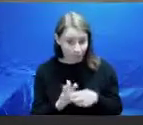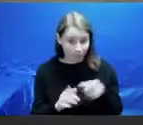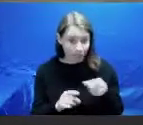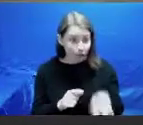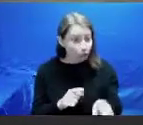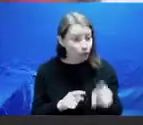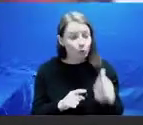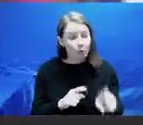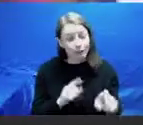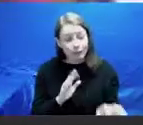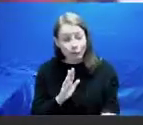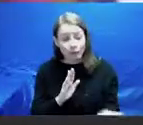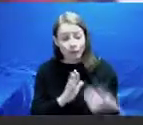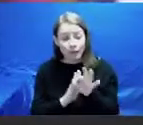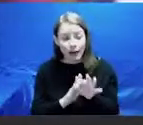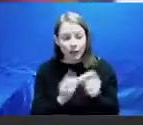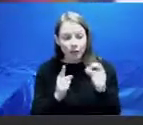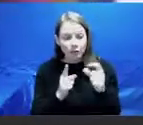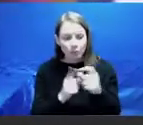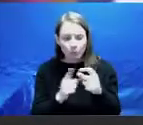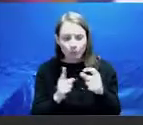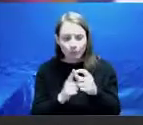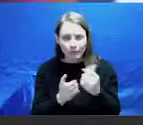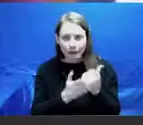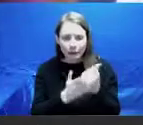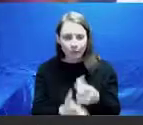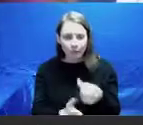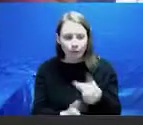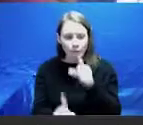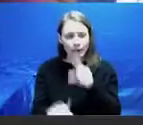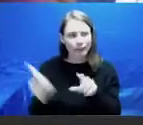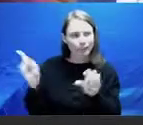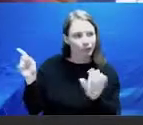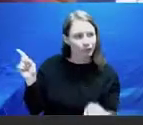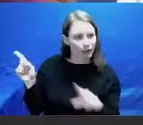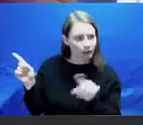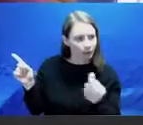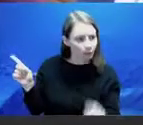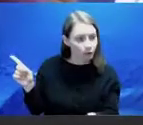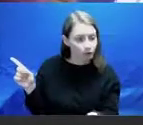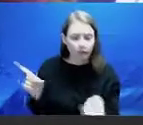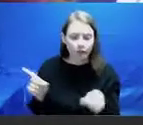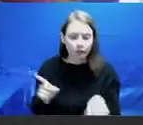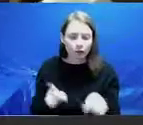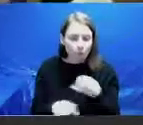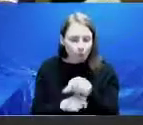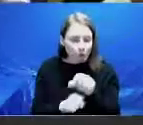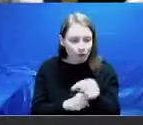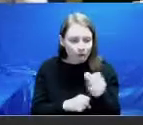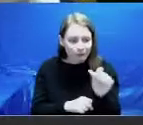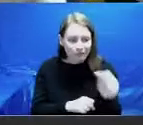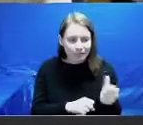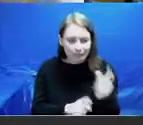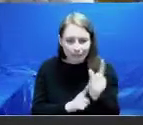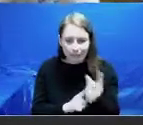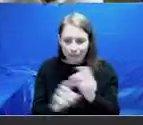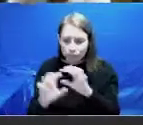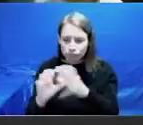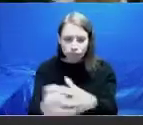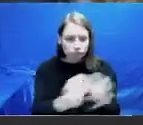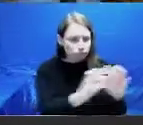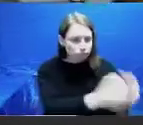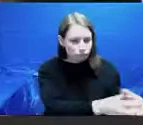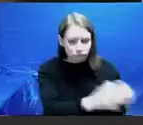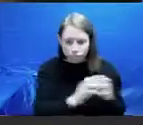help answer that question. And right now you're going to work in small groups and you're going to have about 10 minutes to come up with one group list of